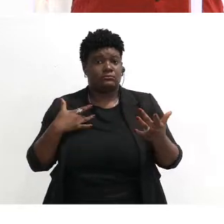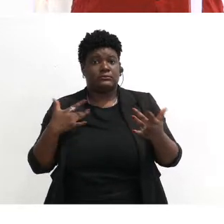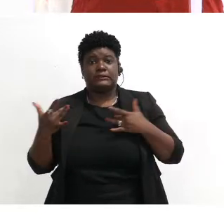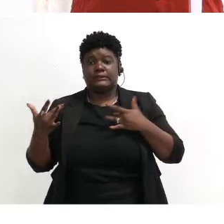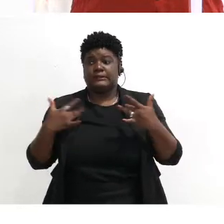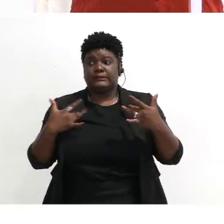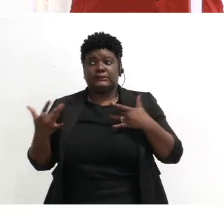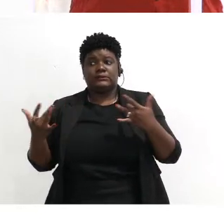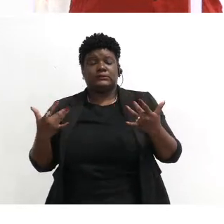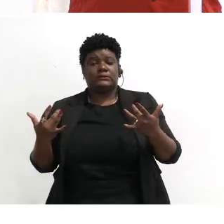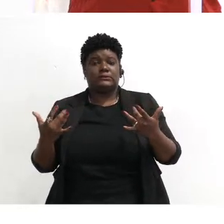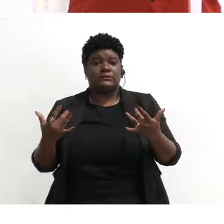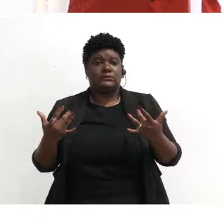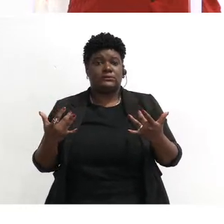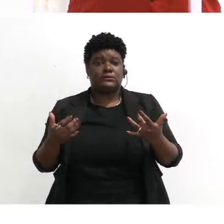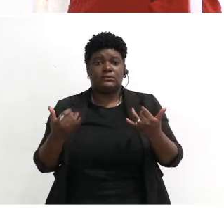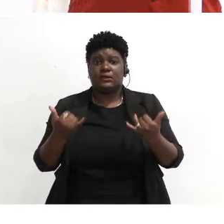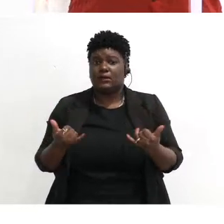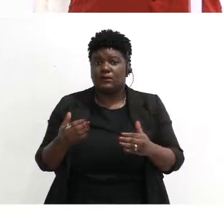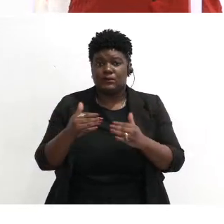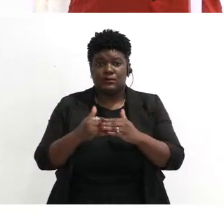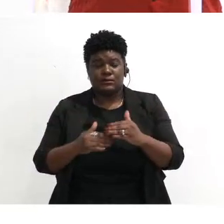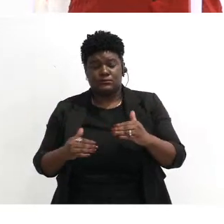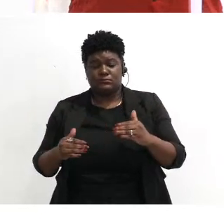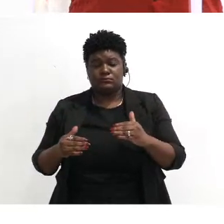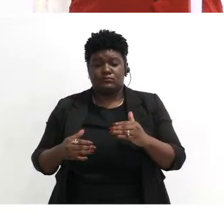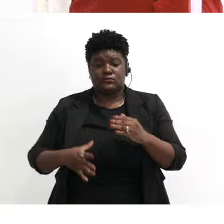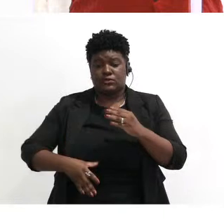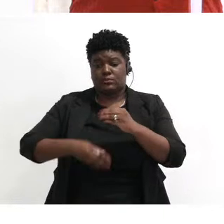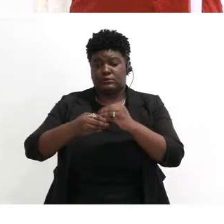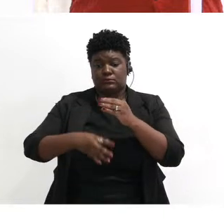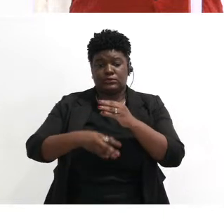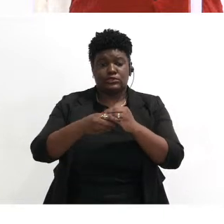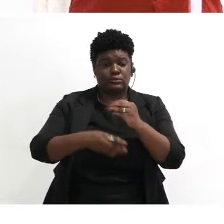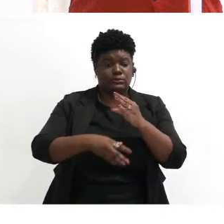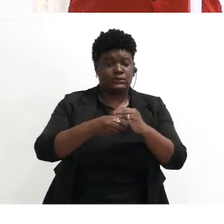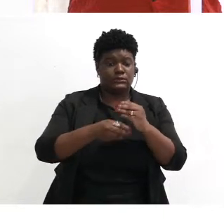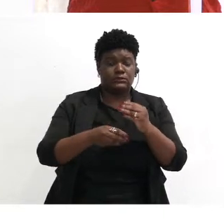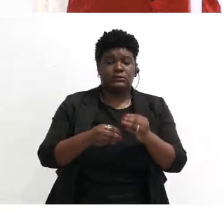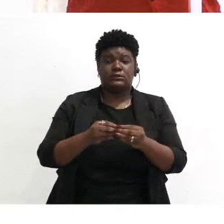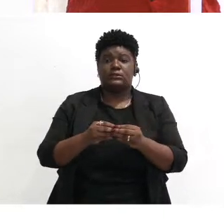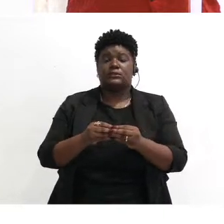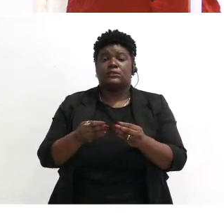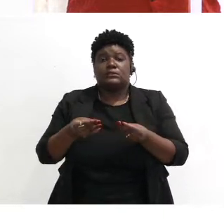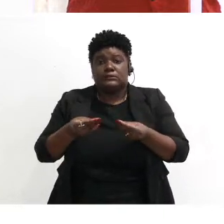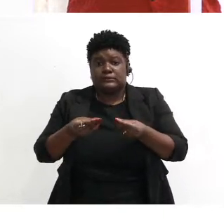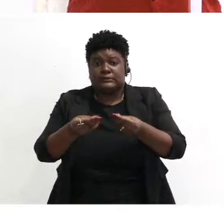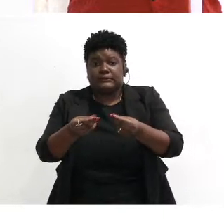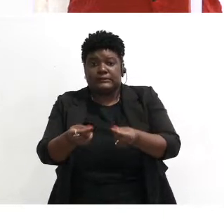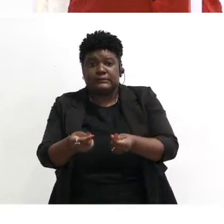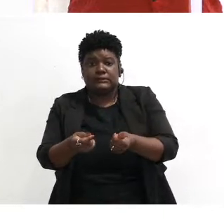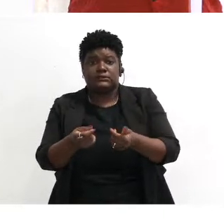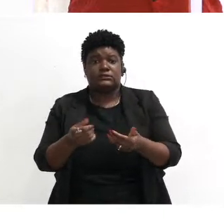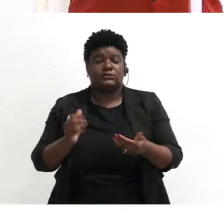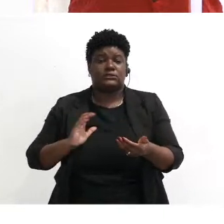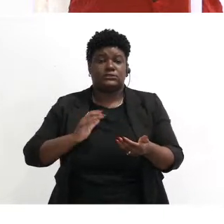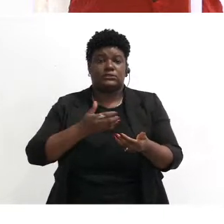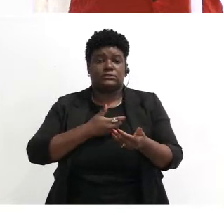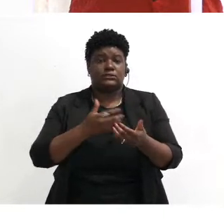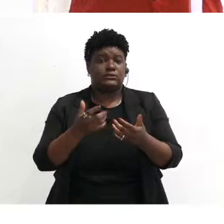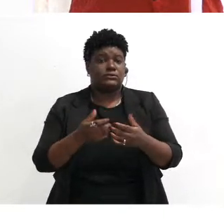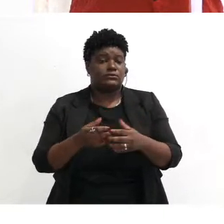the functionality of our parts when we can't rely on this transistor doubling every 2